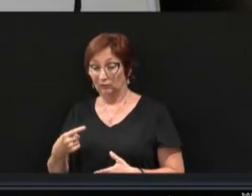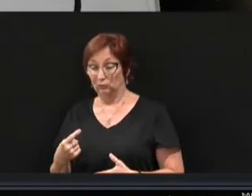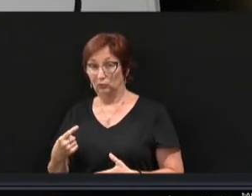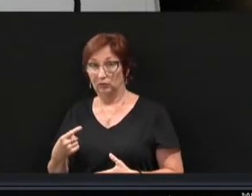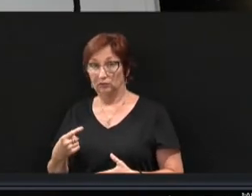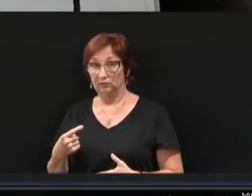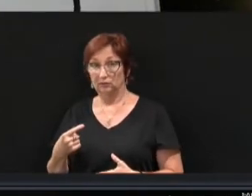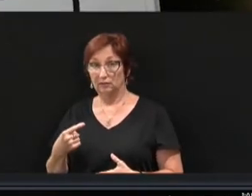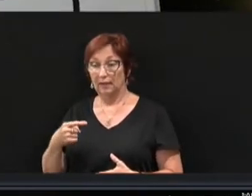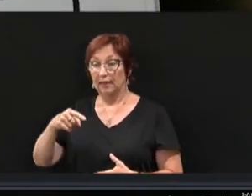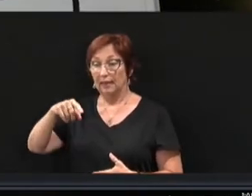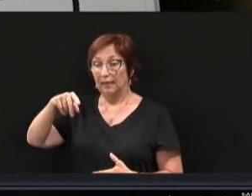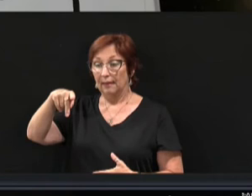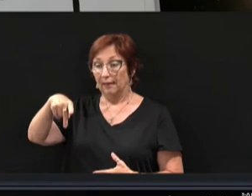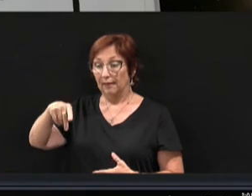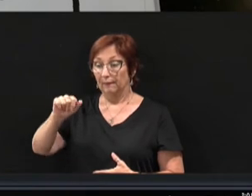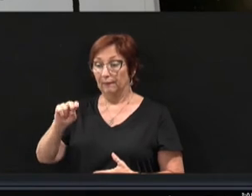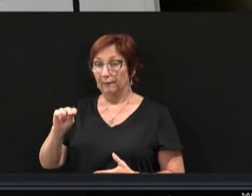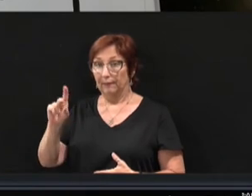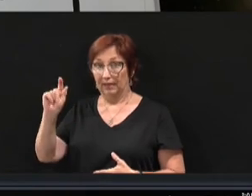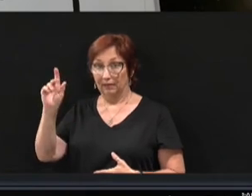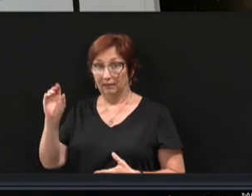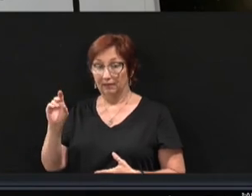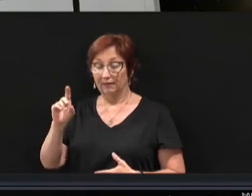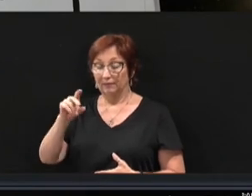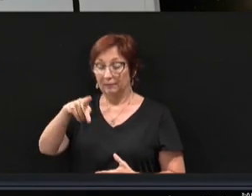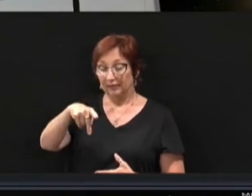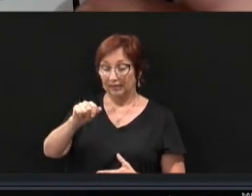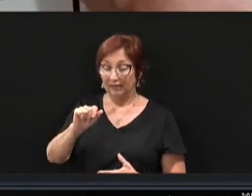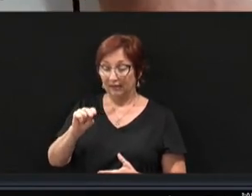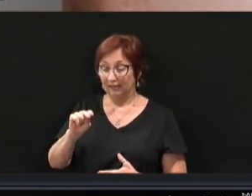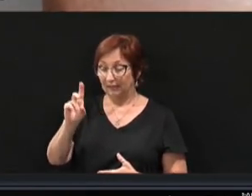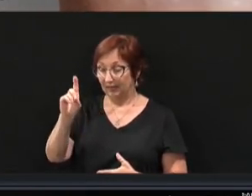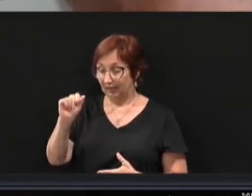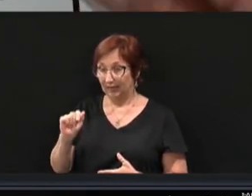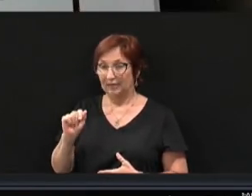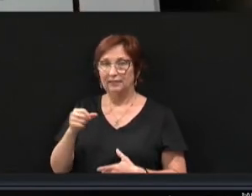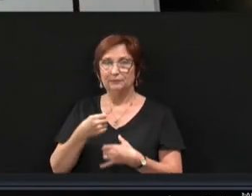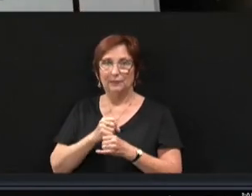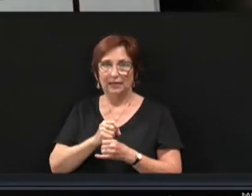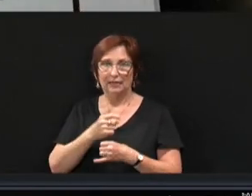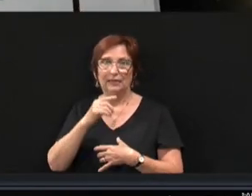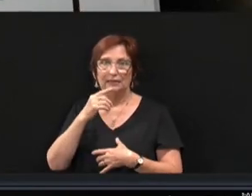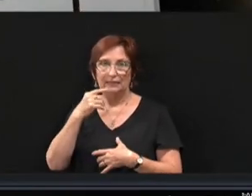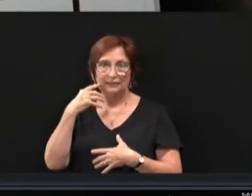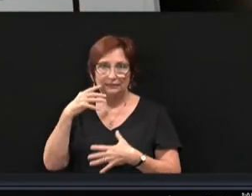the panda is actually making the sound, so you're going to say SH, sh,